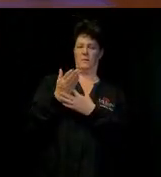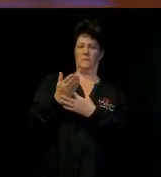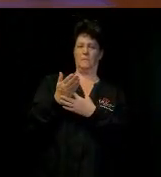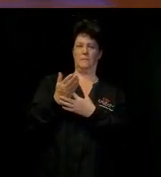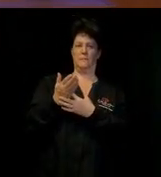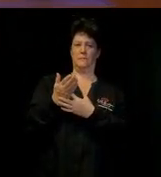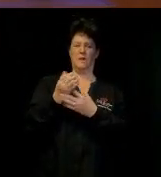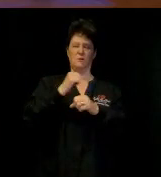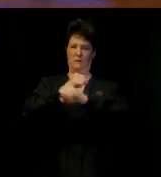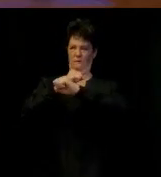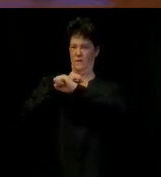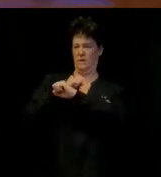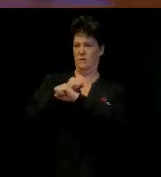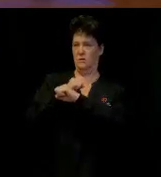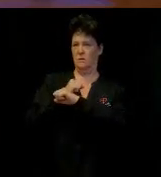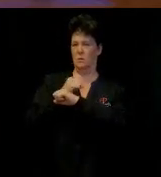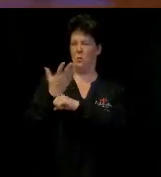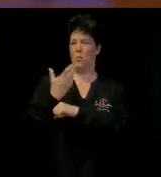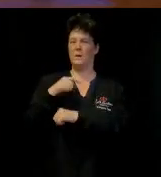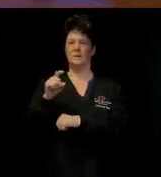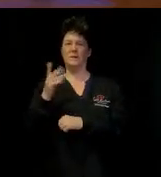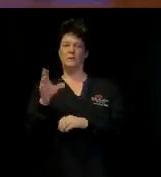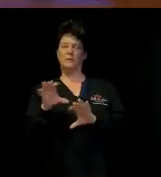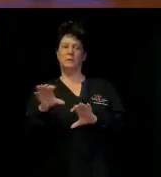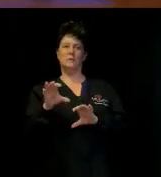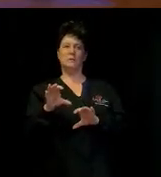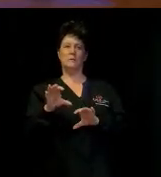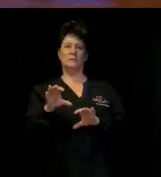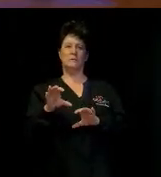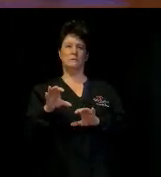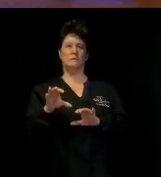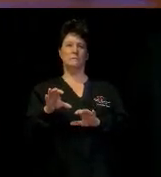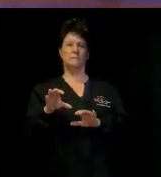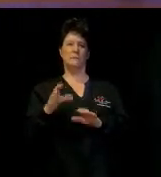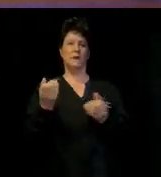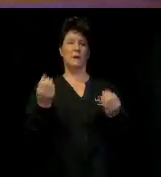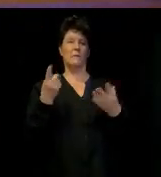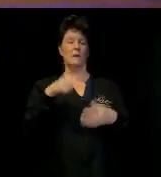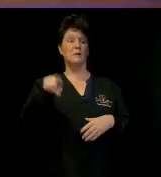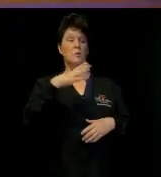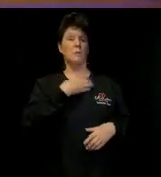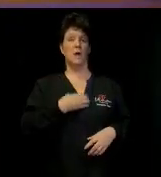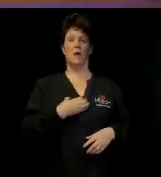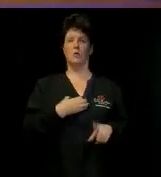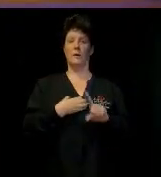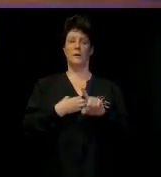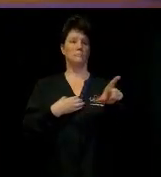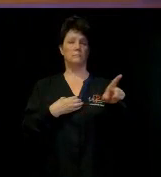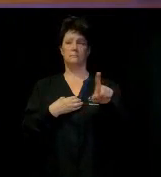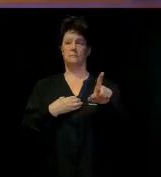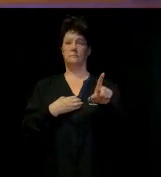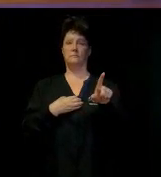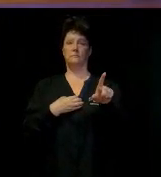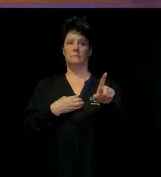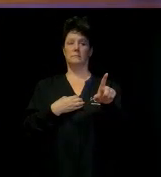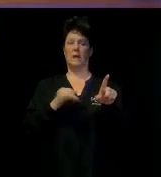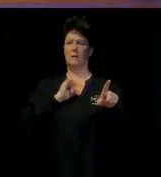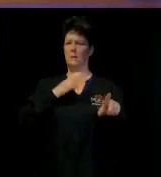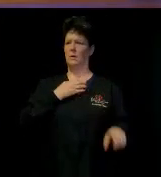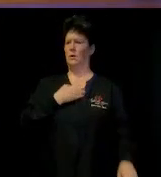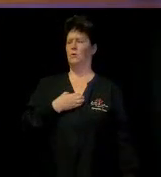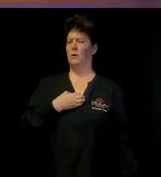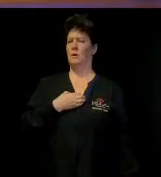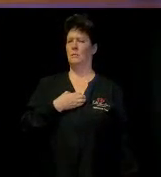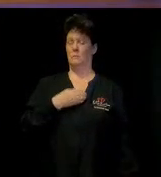to take care of it? Prime example of these four things. How many of y'all have been hungry today? Man, I'm hungry. Guess